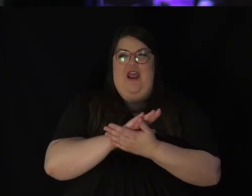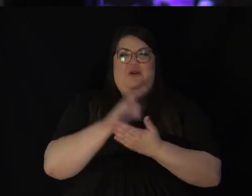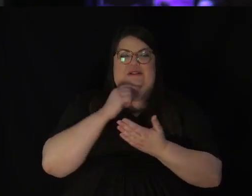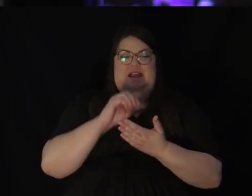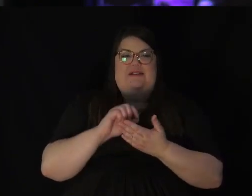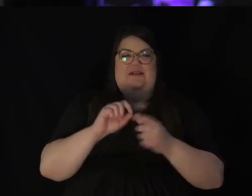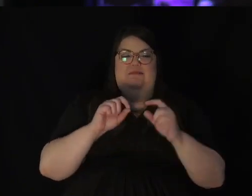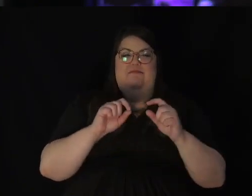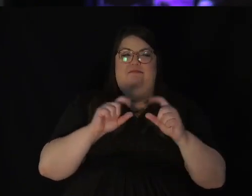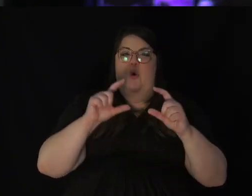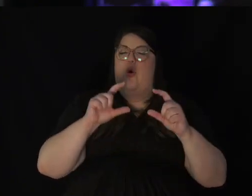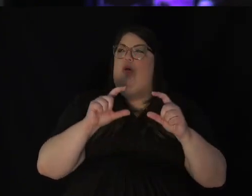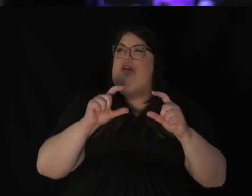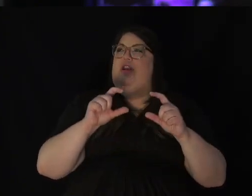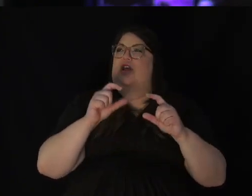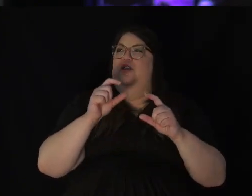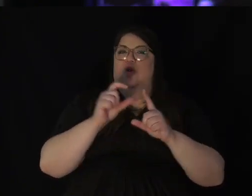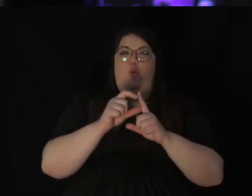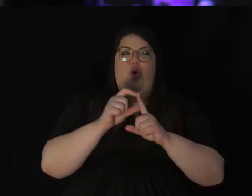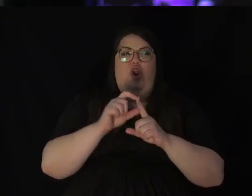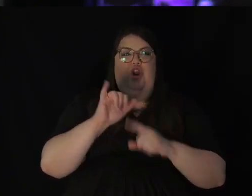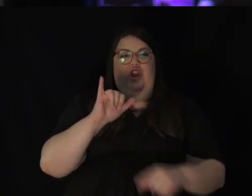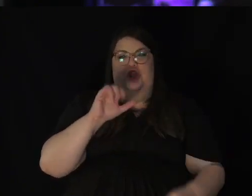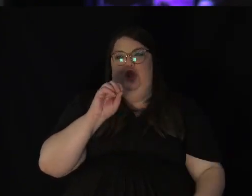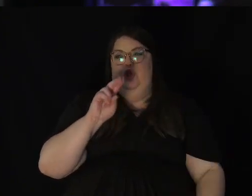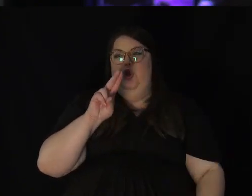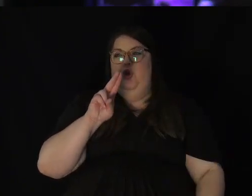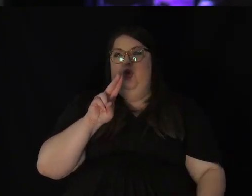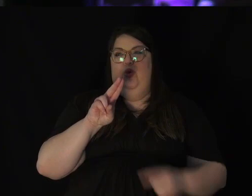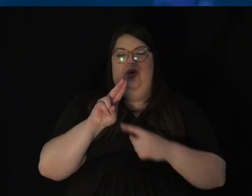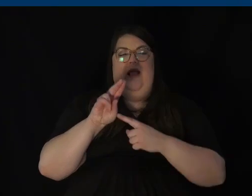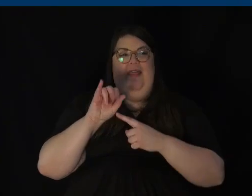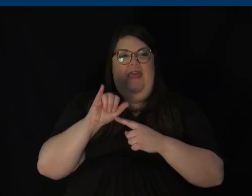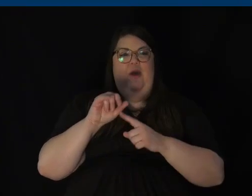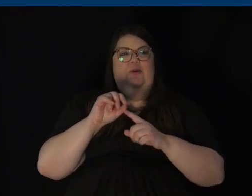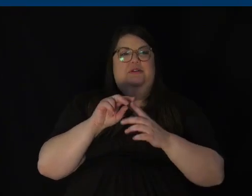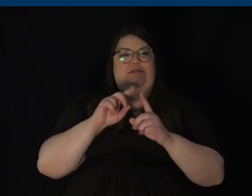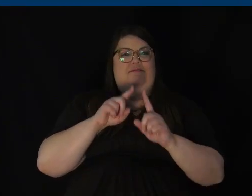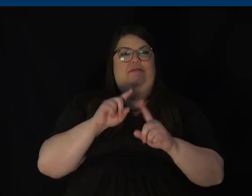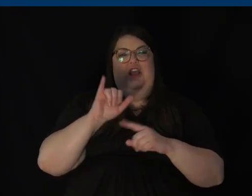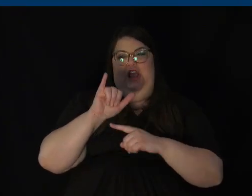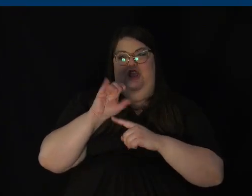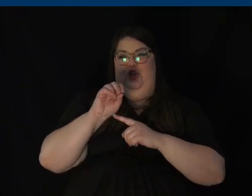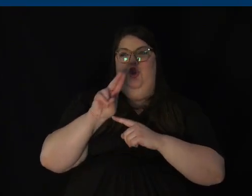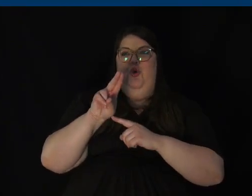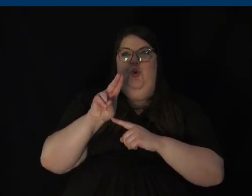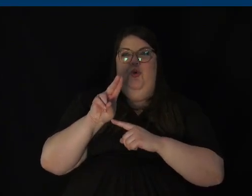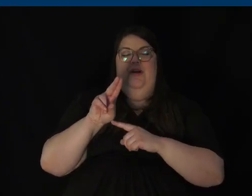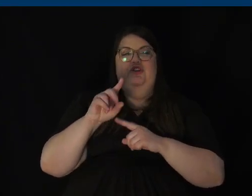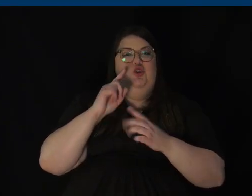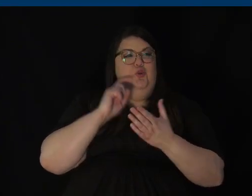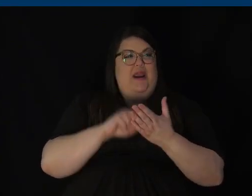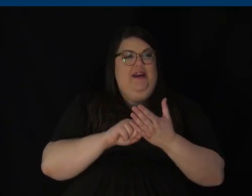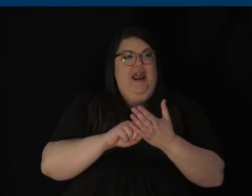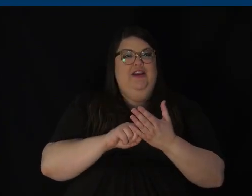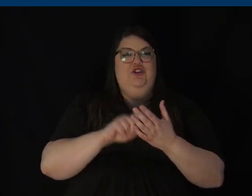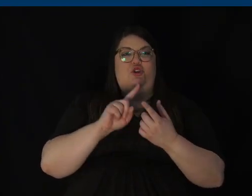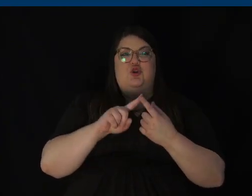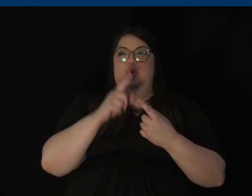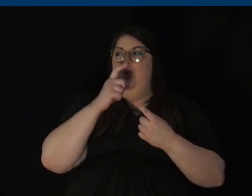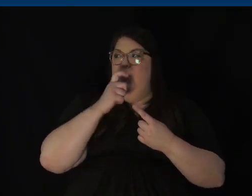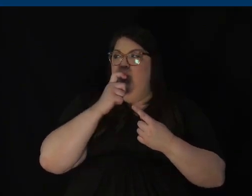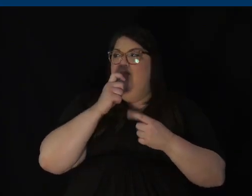and italicized the word you? That was intentional. So you would recognize exactly to whom